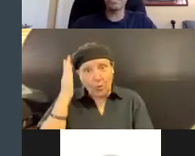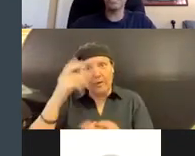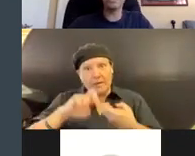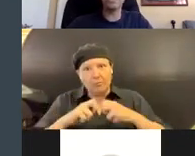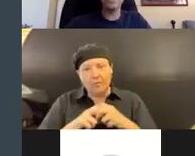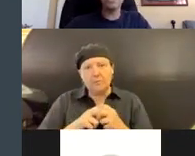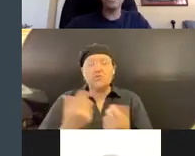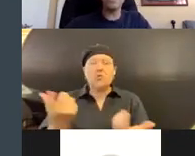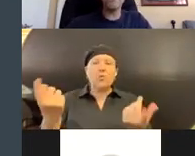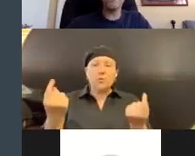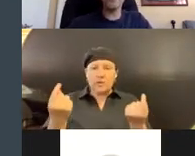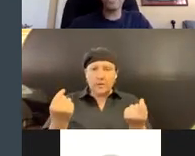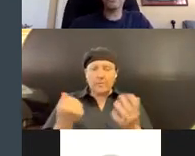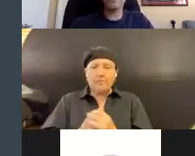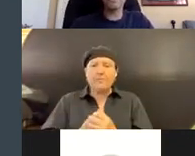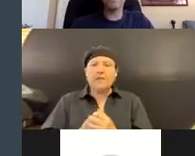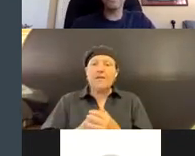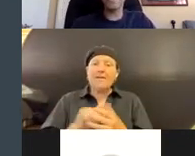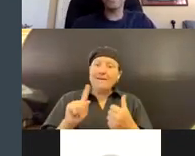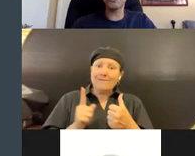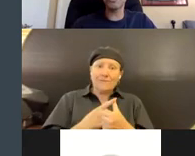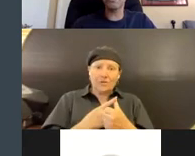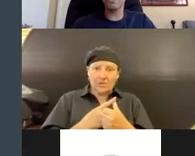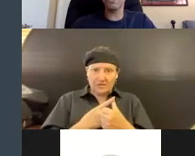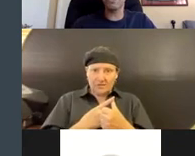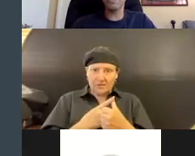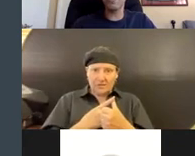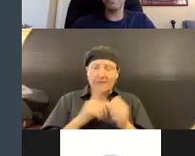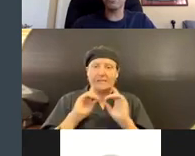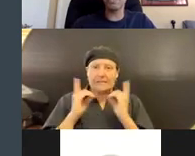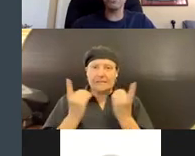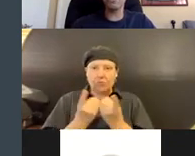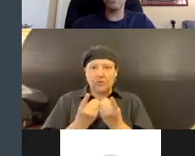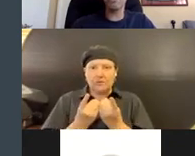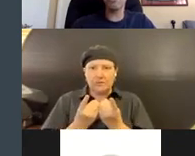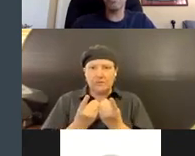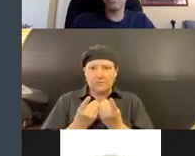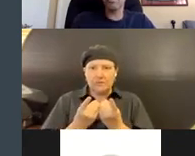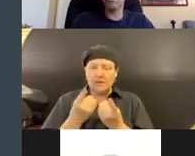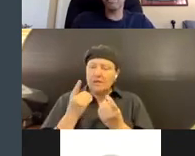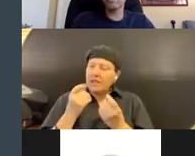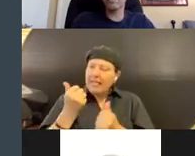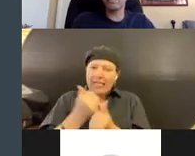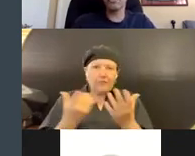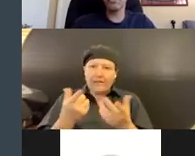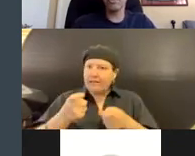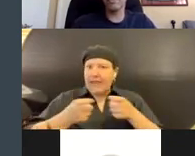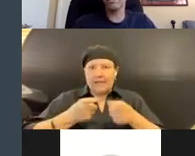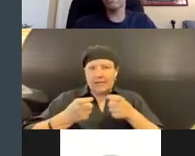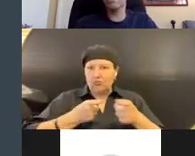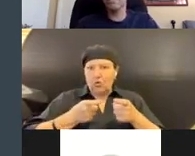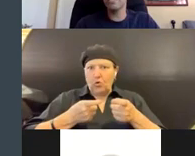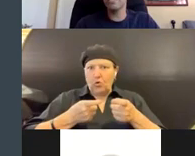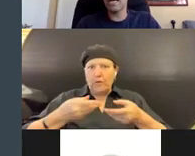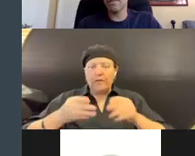thing. The first line of defense is the district, because everything's running through them. They're the ones who are providing us additional